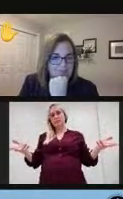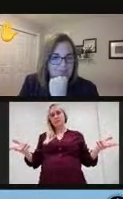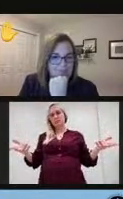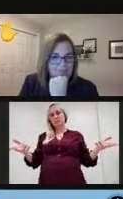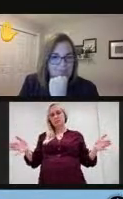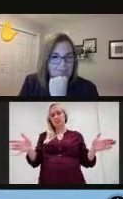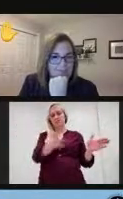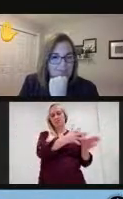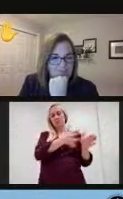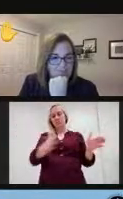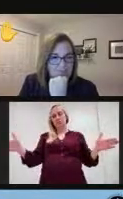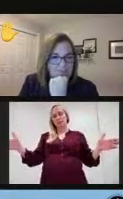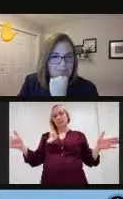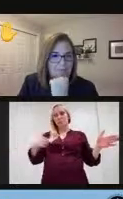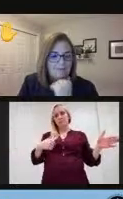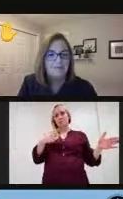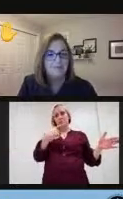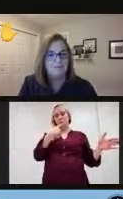spectrum, I would say